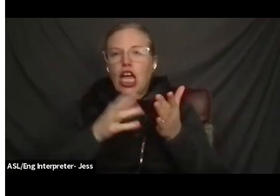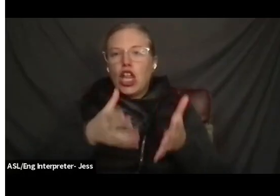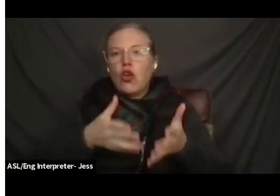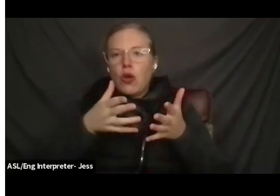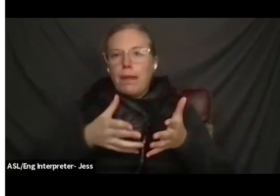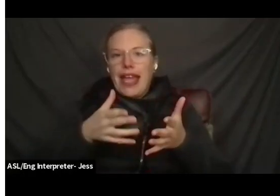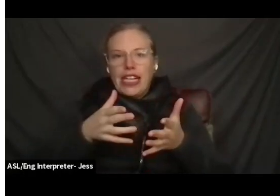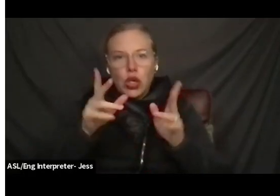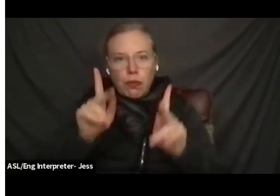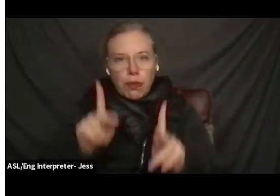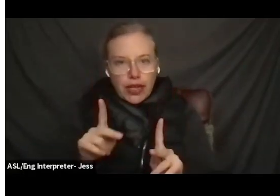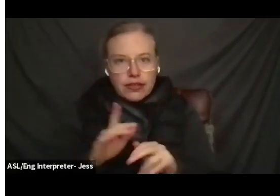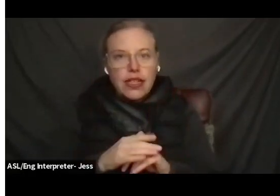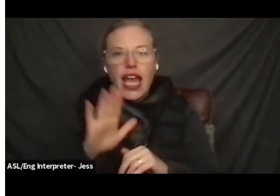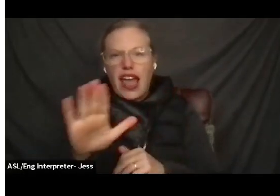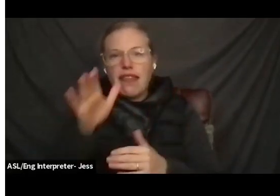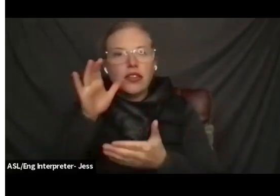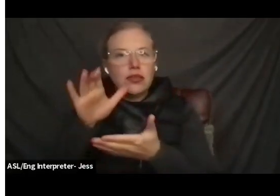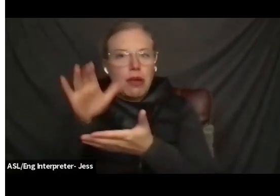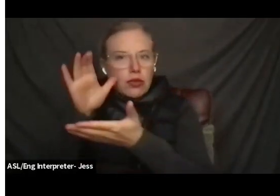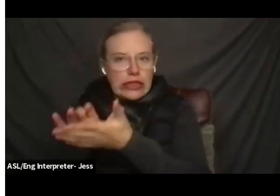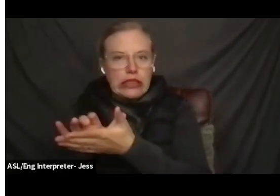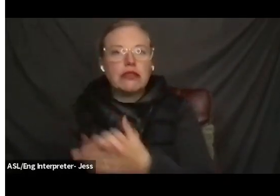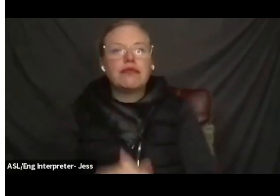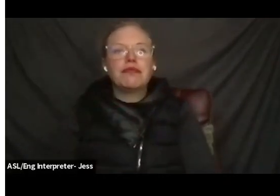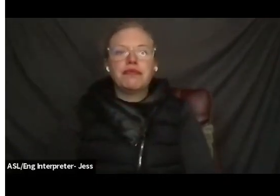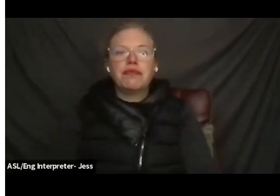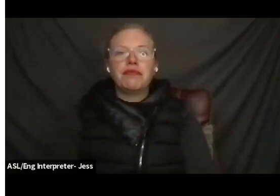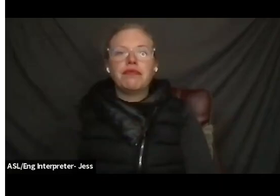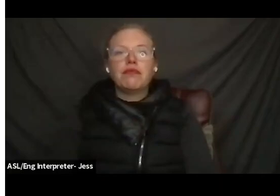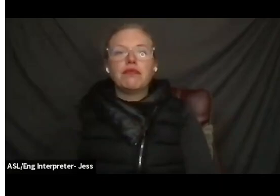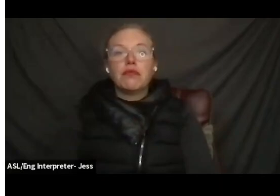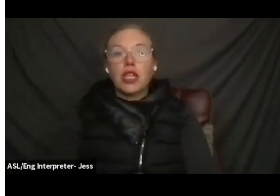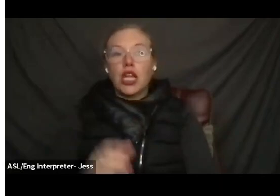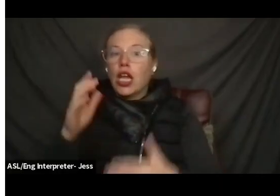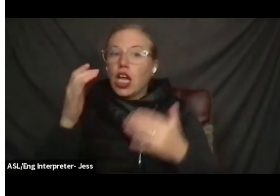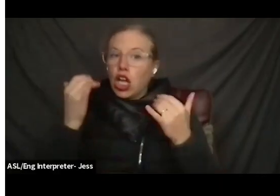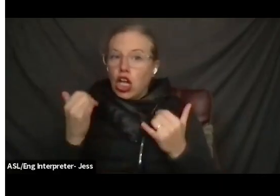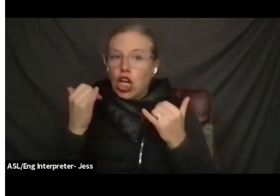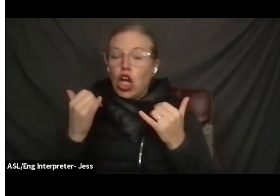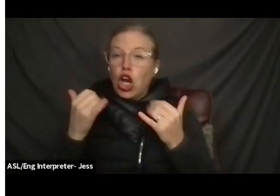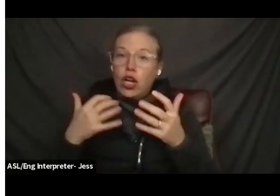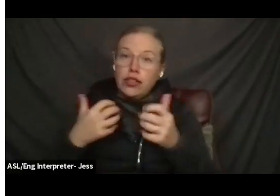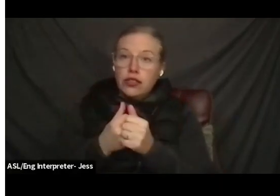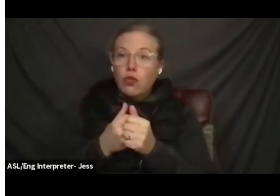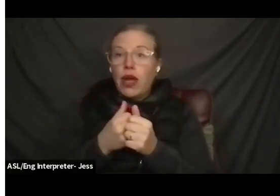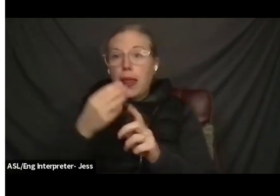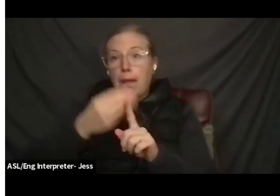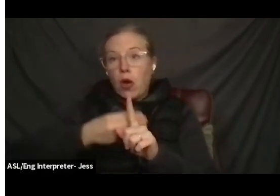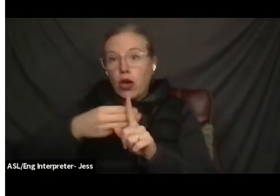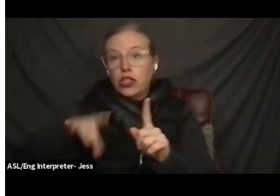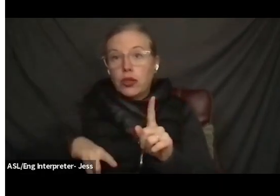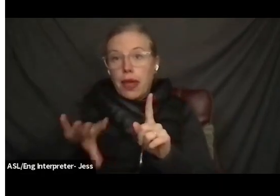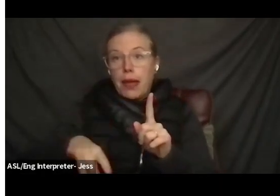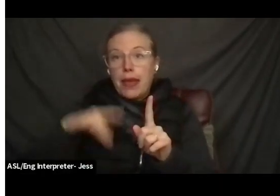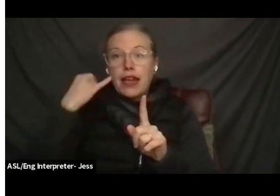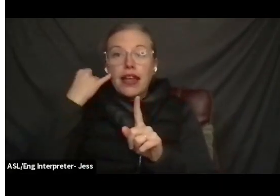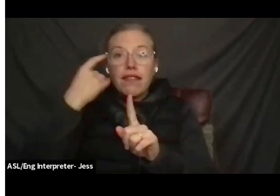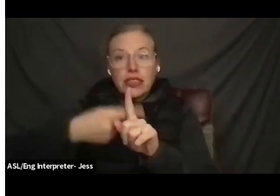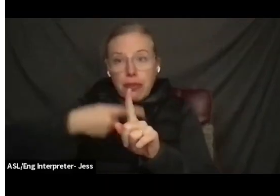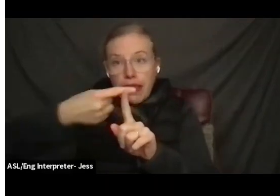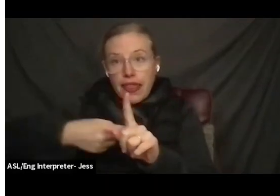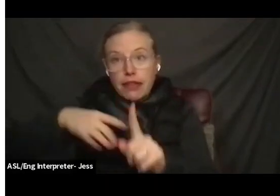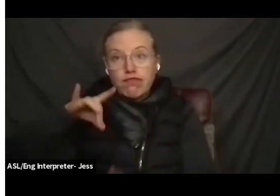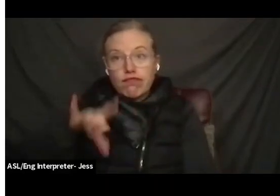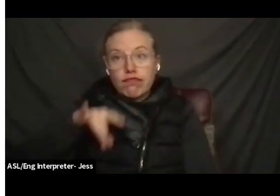men and their spouses. You must be current with mortgage payments if you're making a monthly payment on a